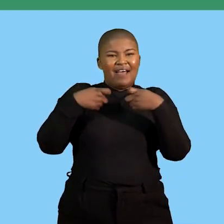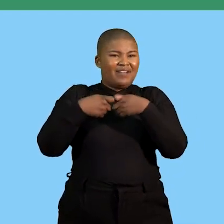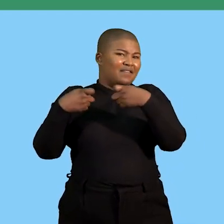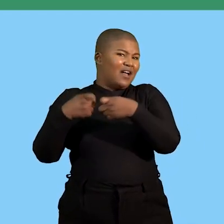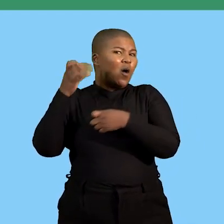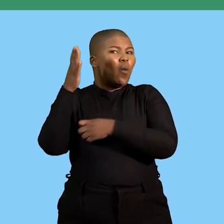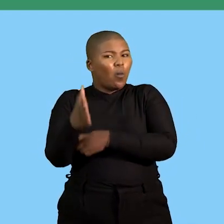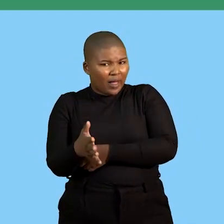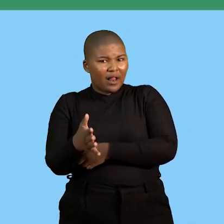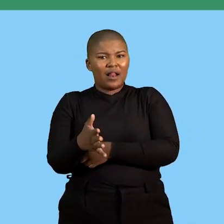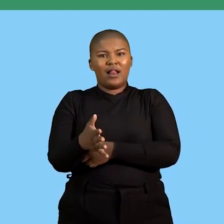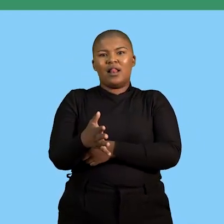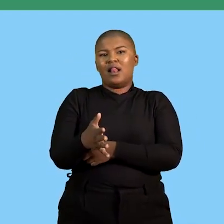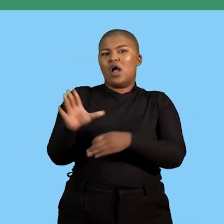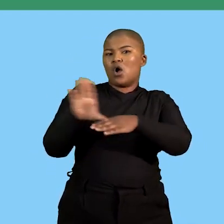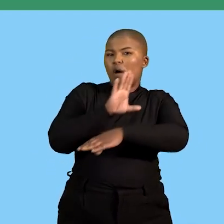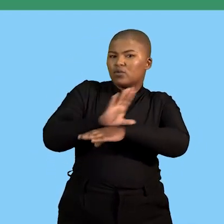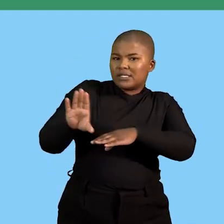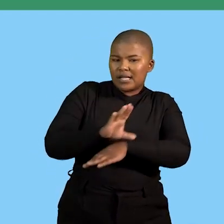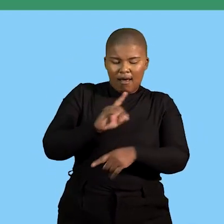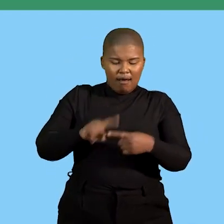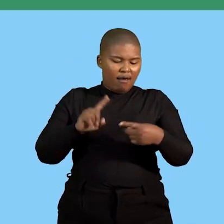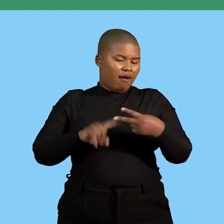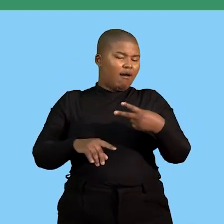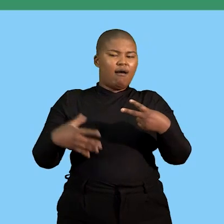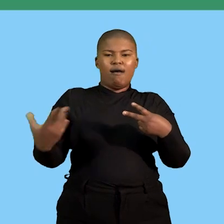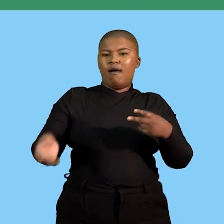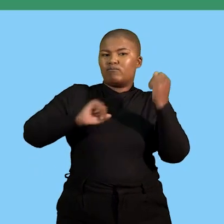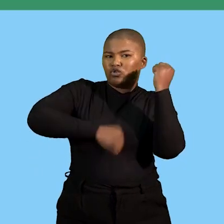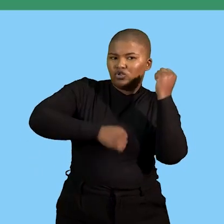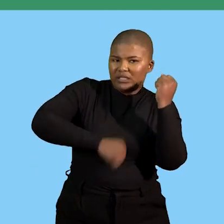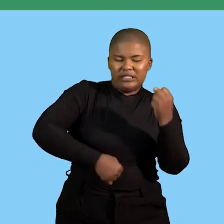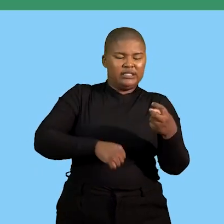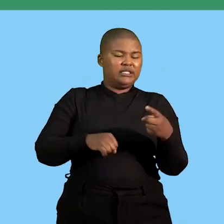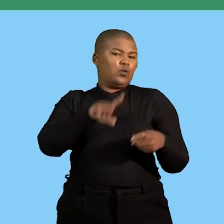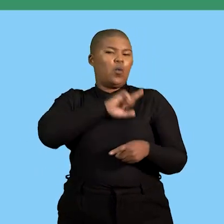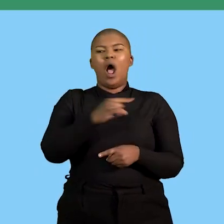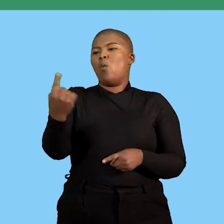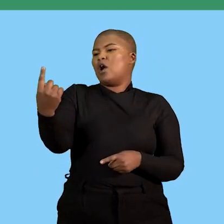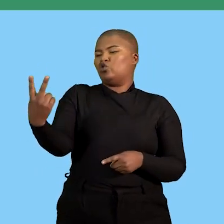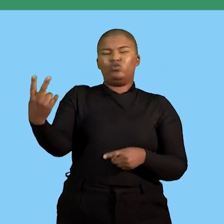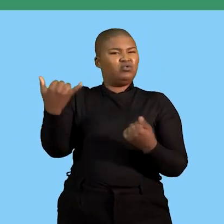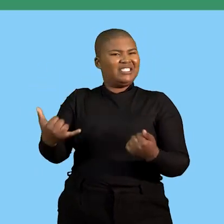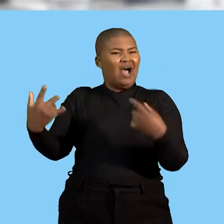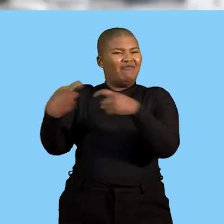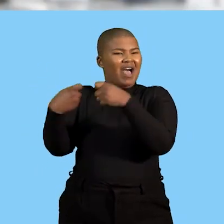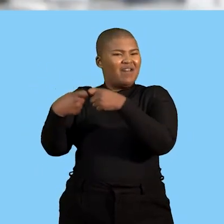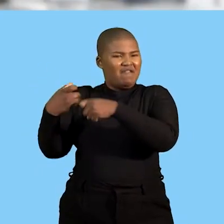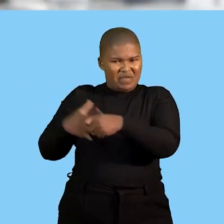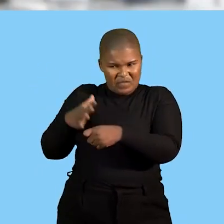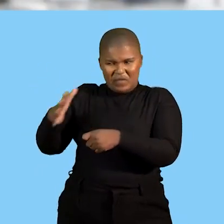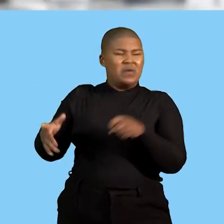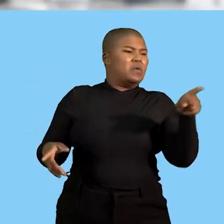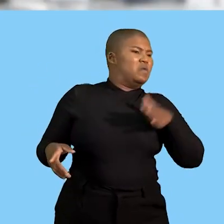the use of maybe computer, the use of a printing machine, because there's only one or two and the organization might be having